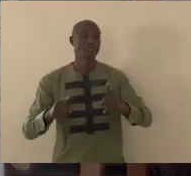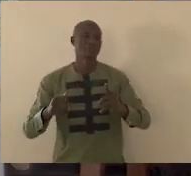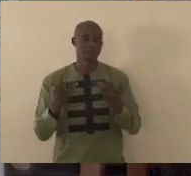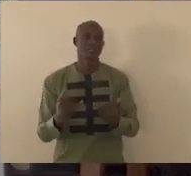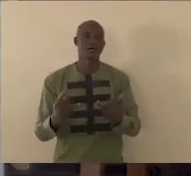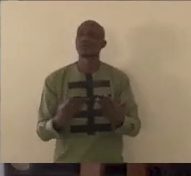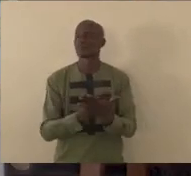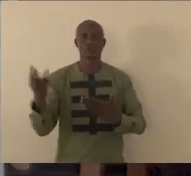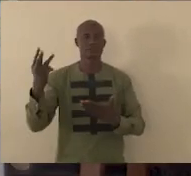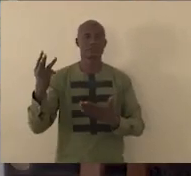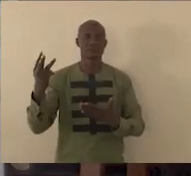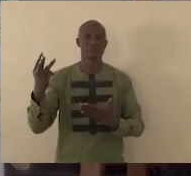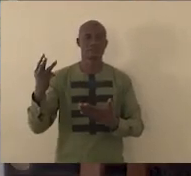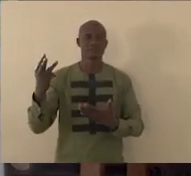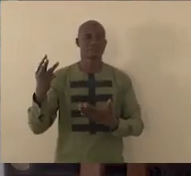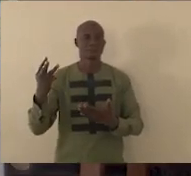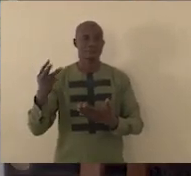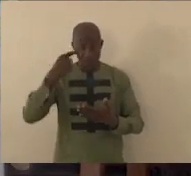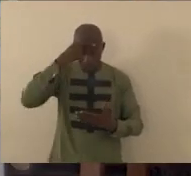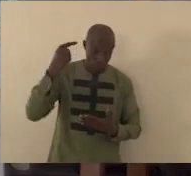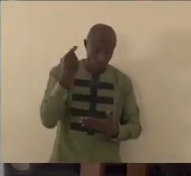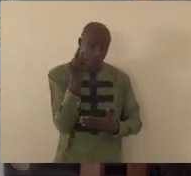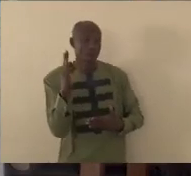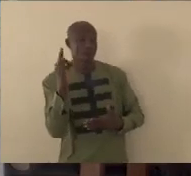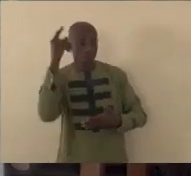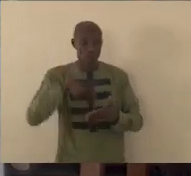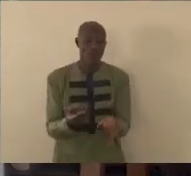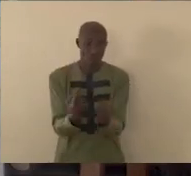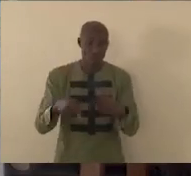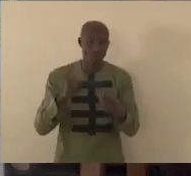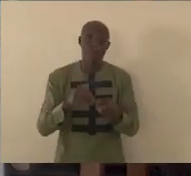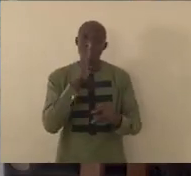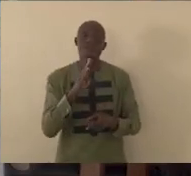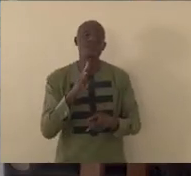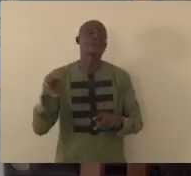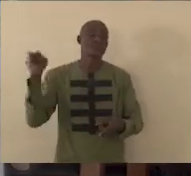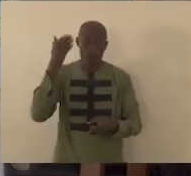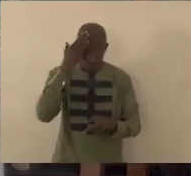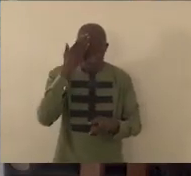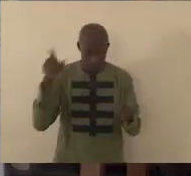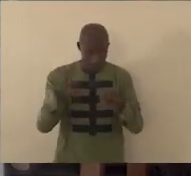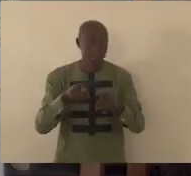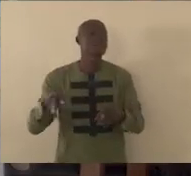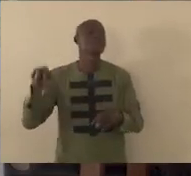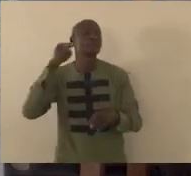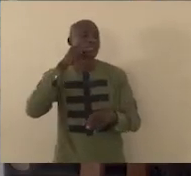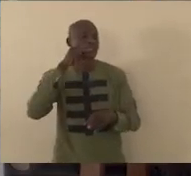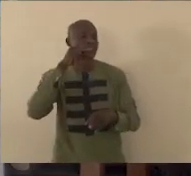dream of wholesome existence aborted due to what has come to be known as the Nigerian